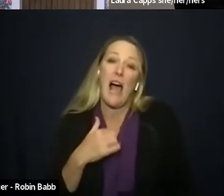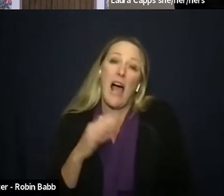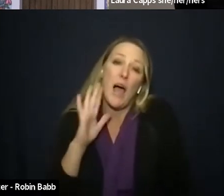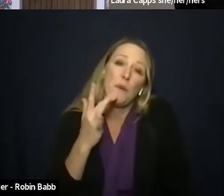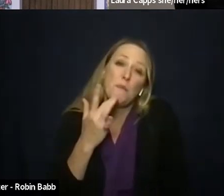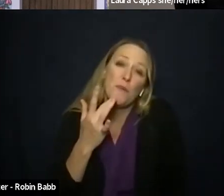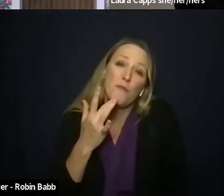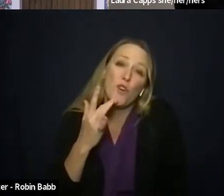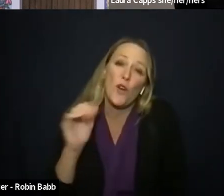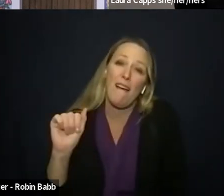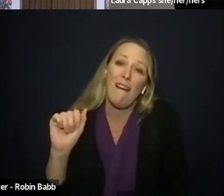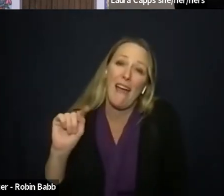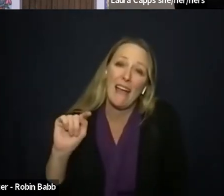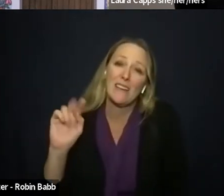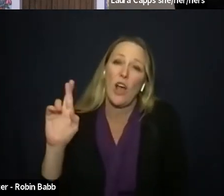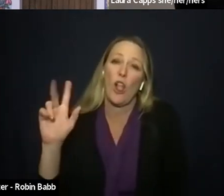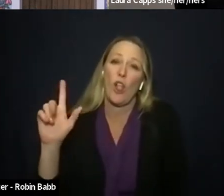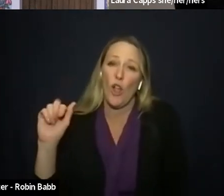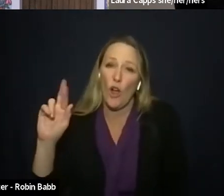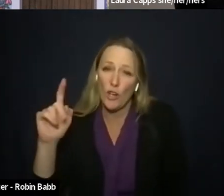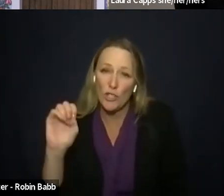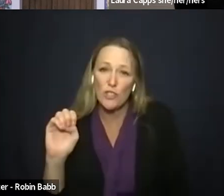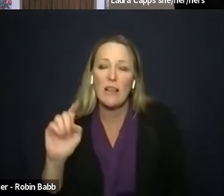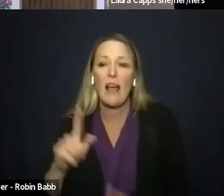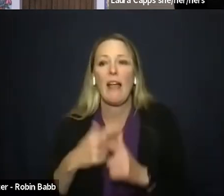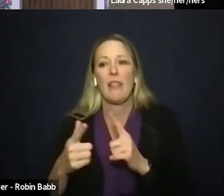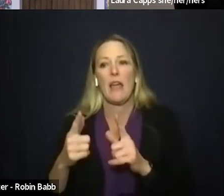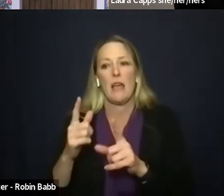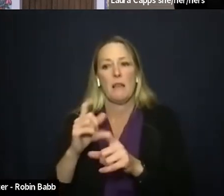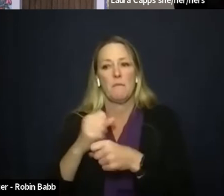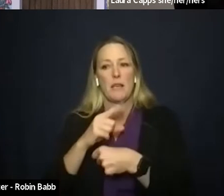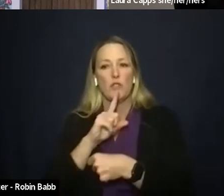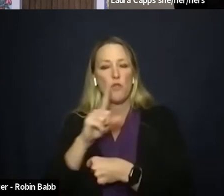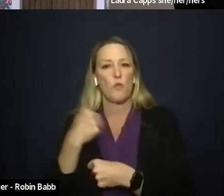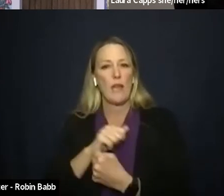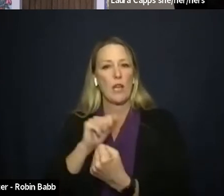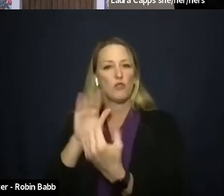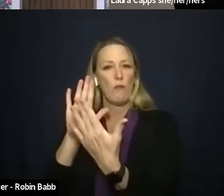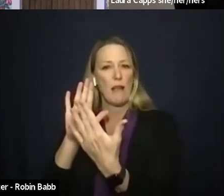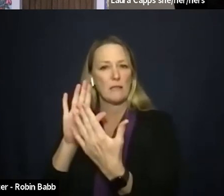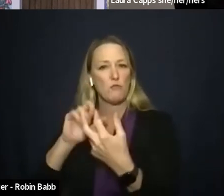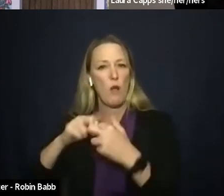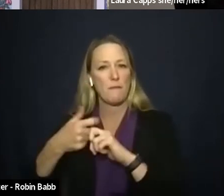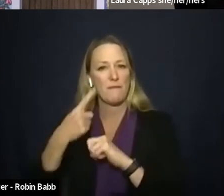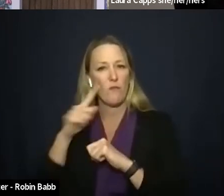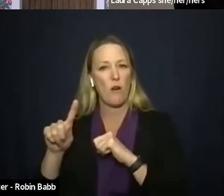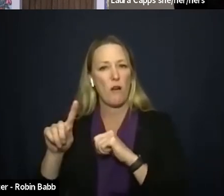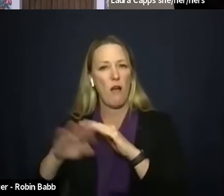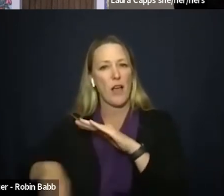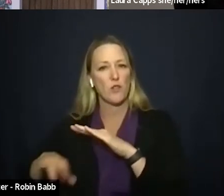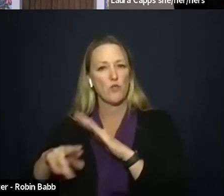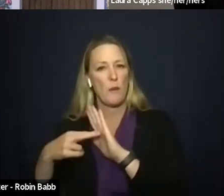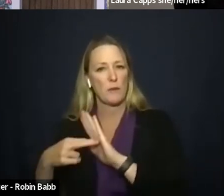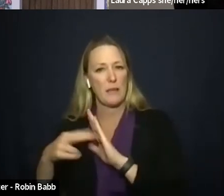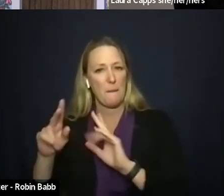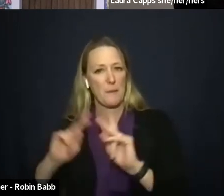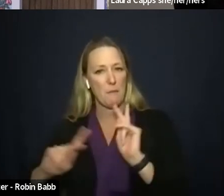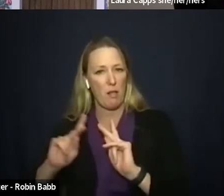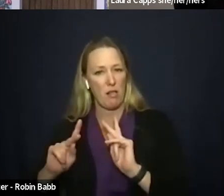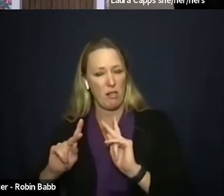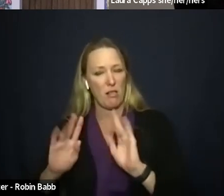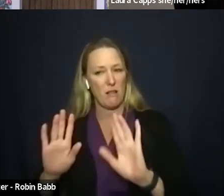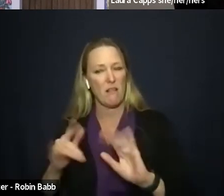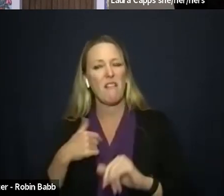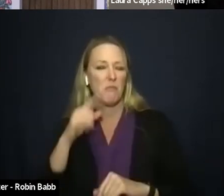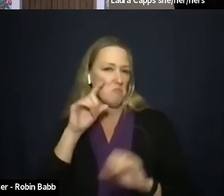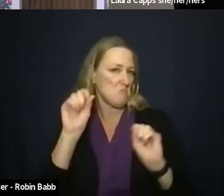large and address the issues that keep the under representation uh in the beginning because i think we can address those in terms of